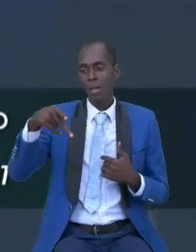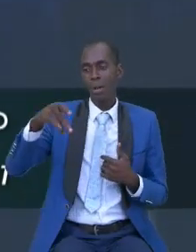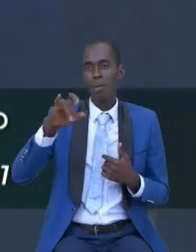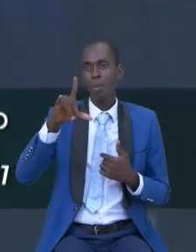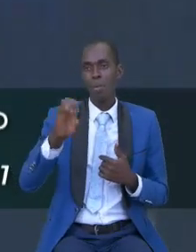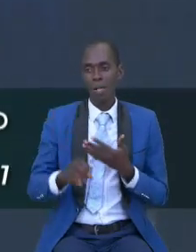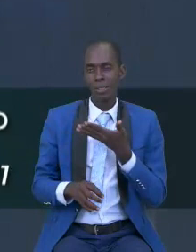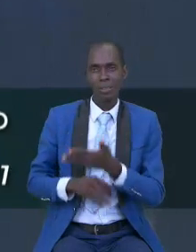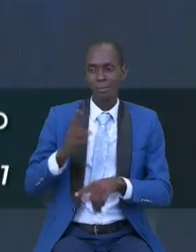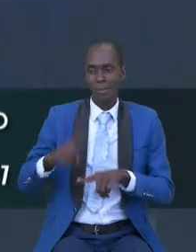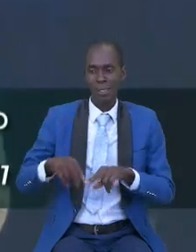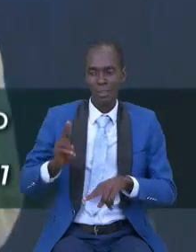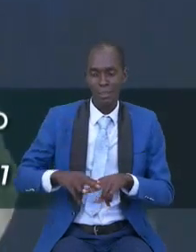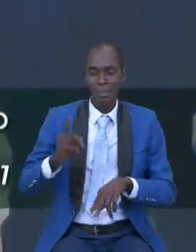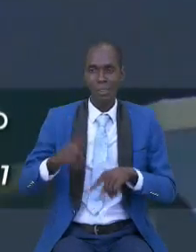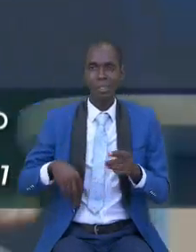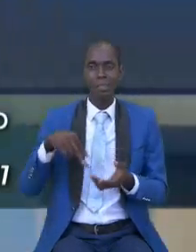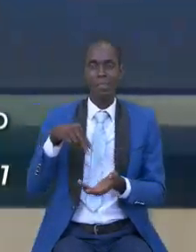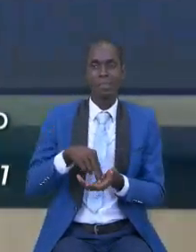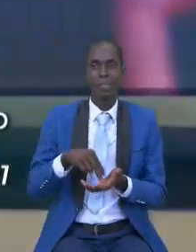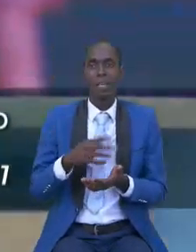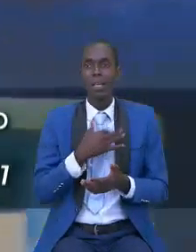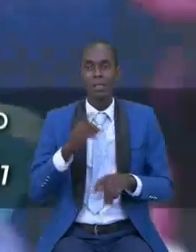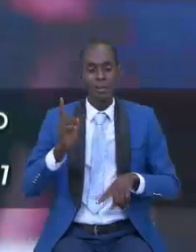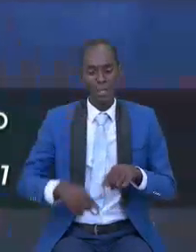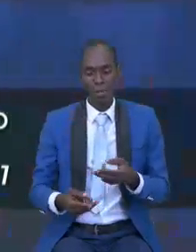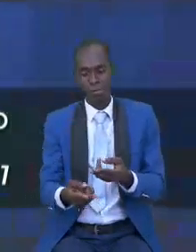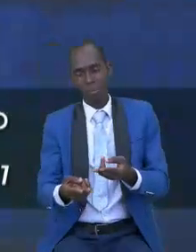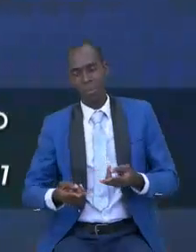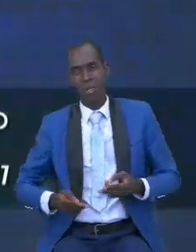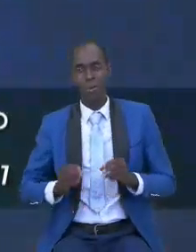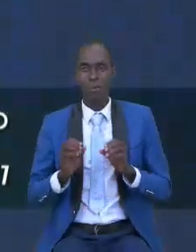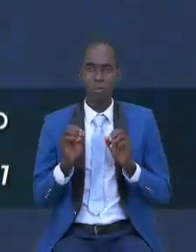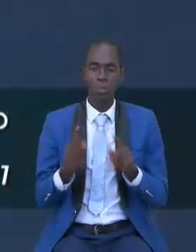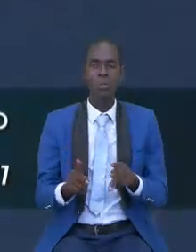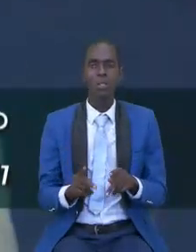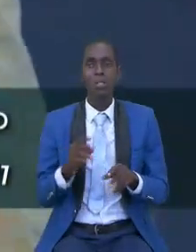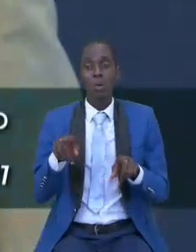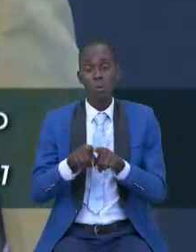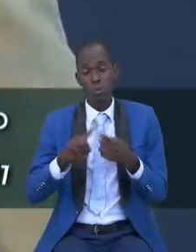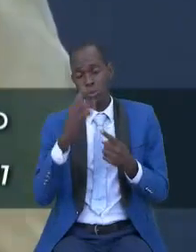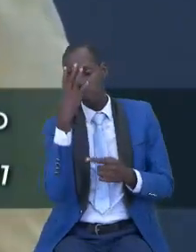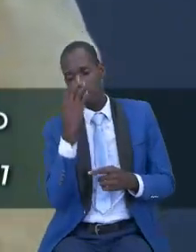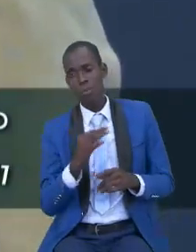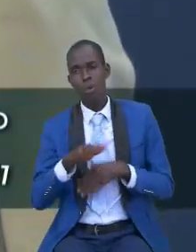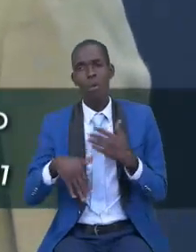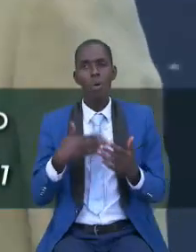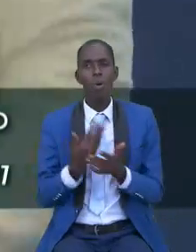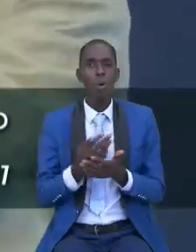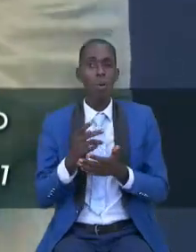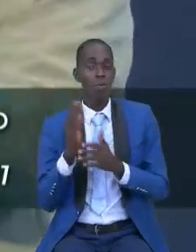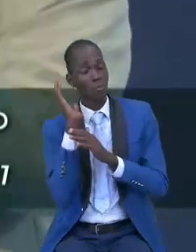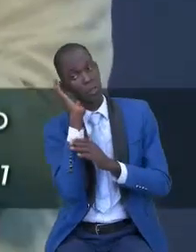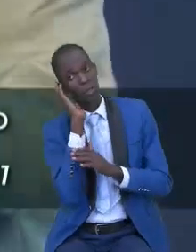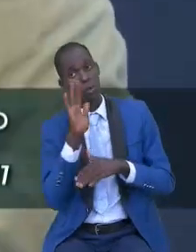cannot stand up, you cannot sit down, and you cannot lie down very well, even to sleep. All those parts of your bodies